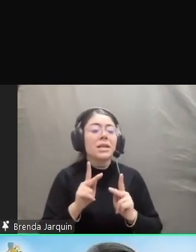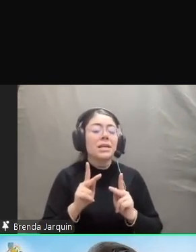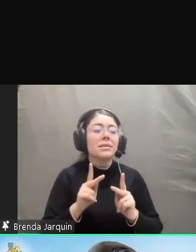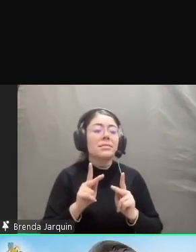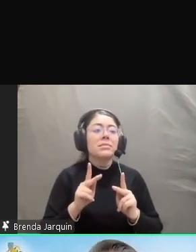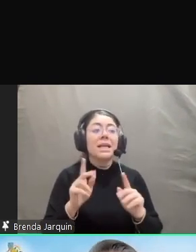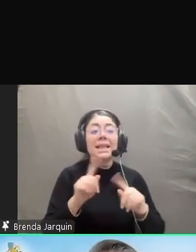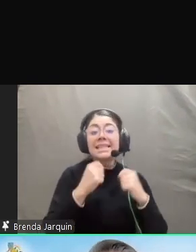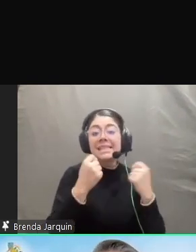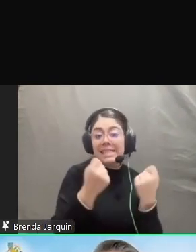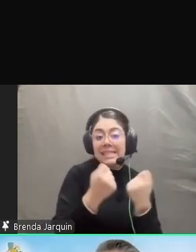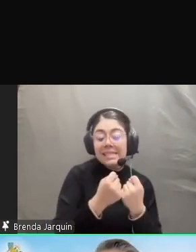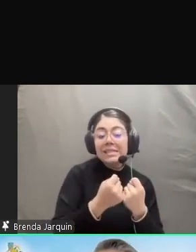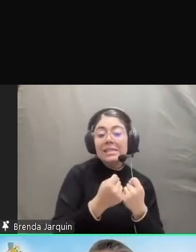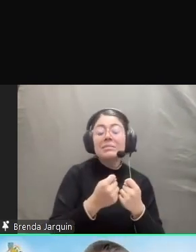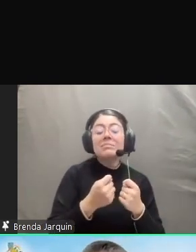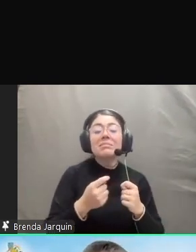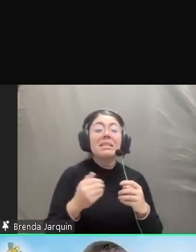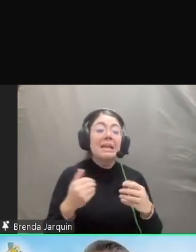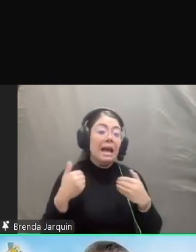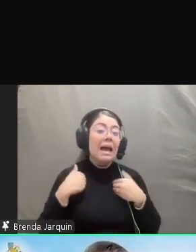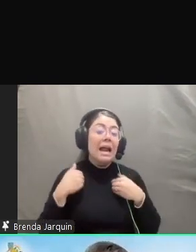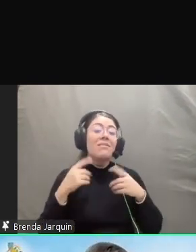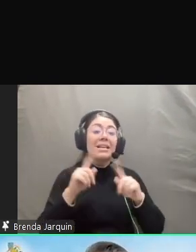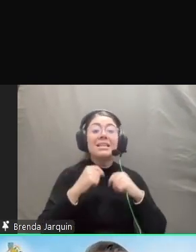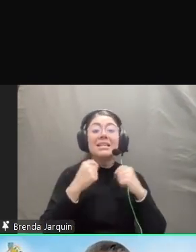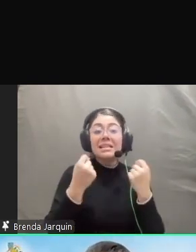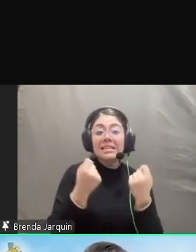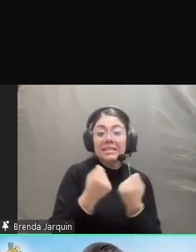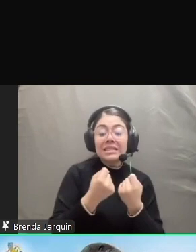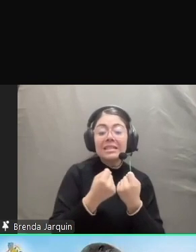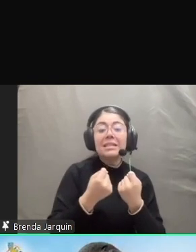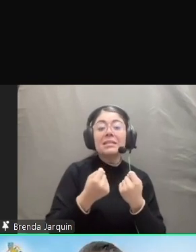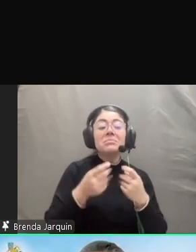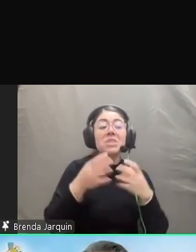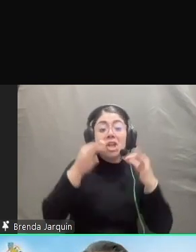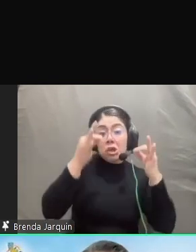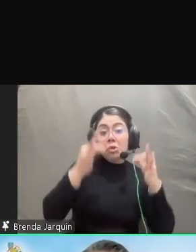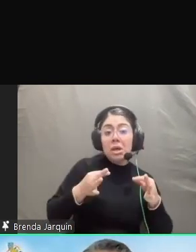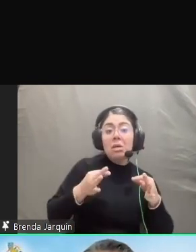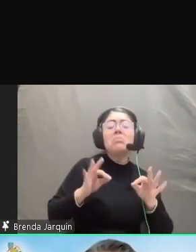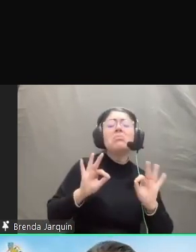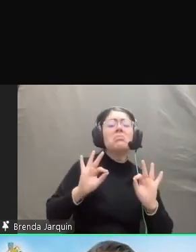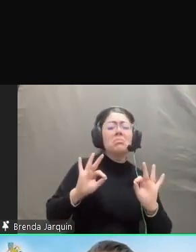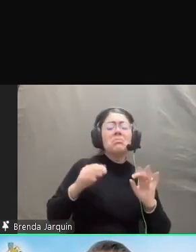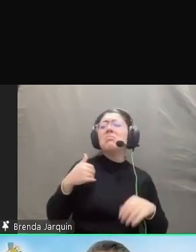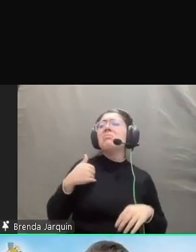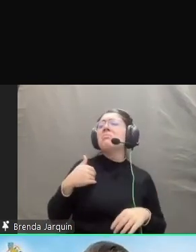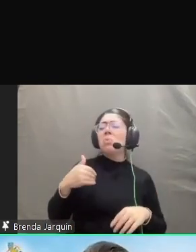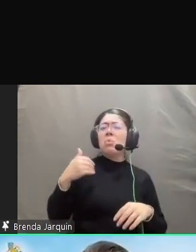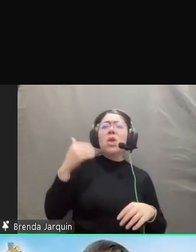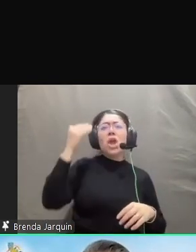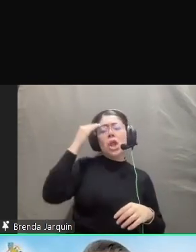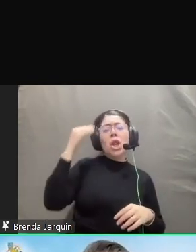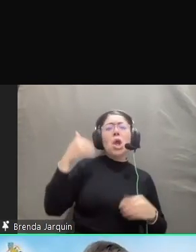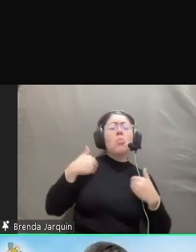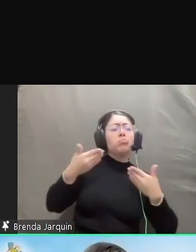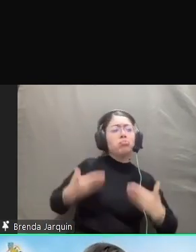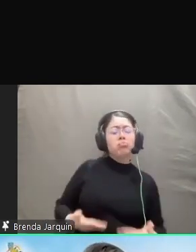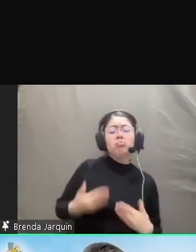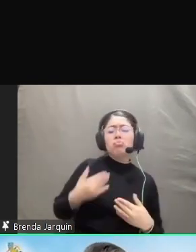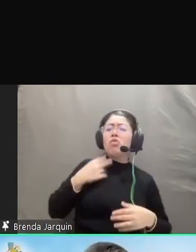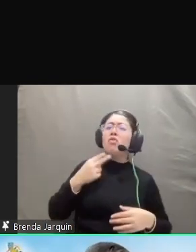in having everybody be on board, that they are part of the voice of visiting and assessing the collaborative.